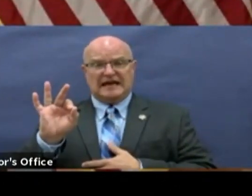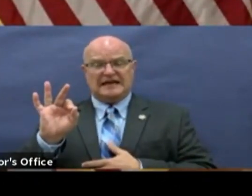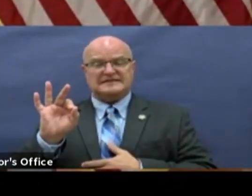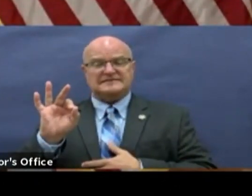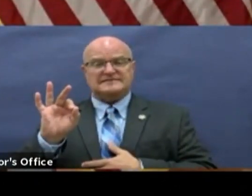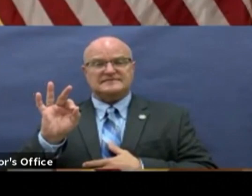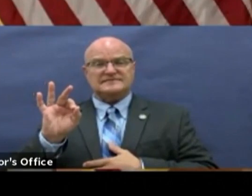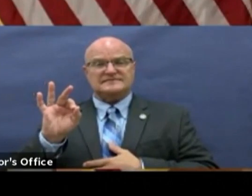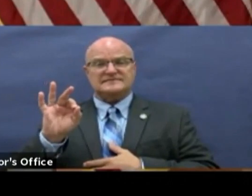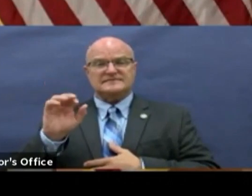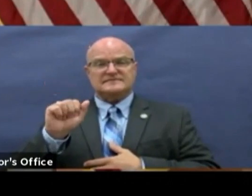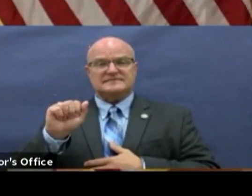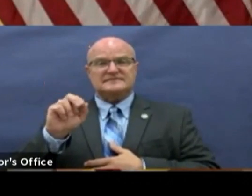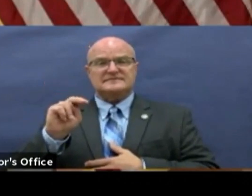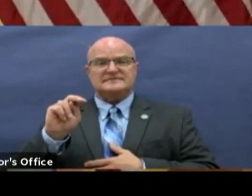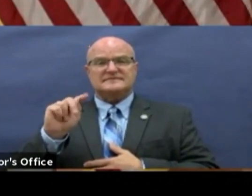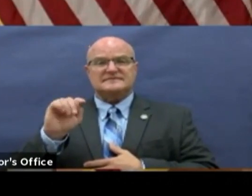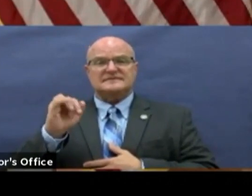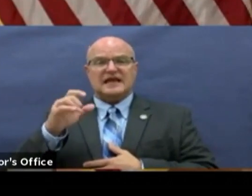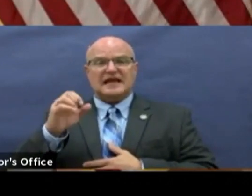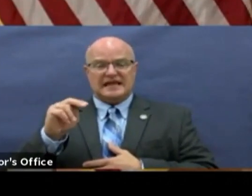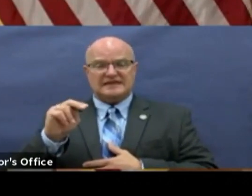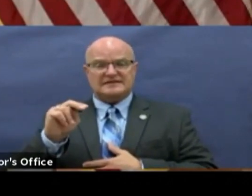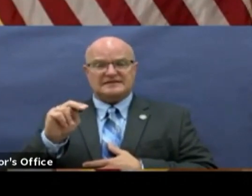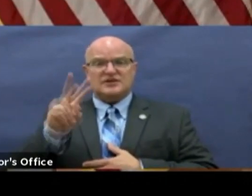our antigen test was